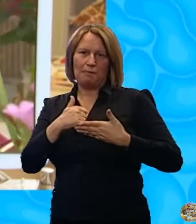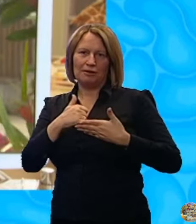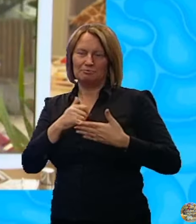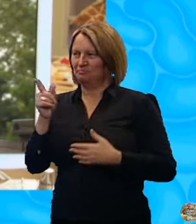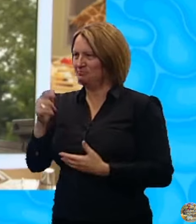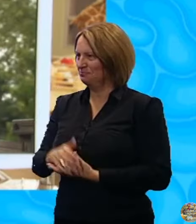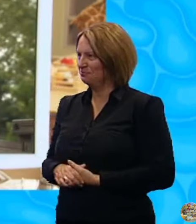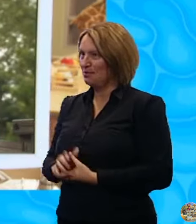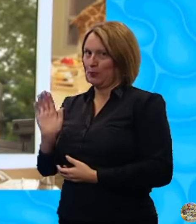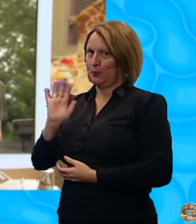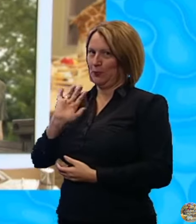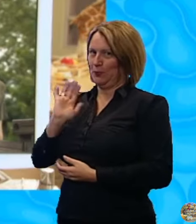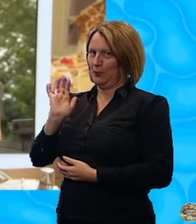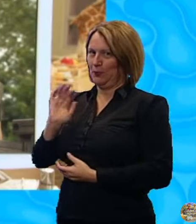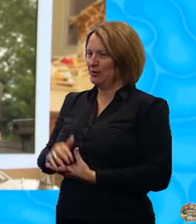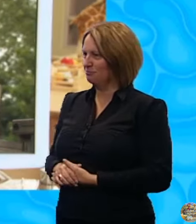helpers.